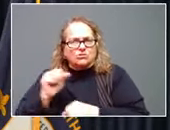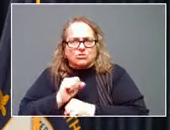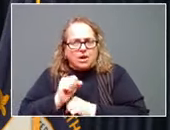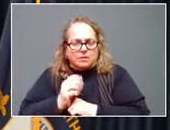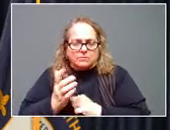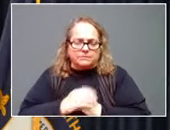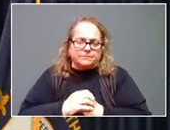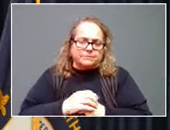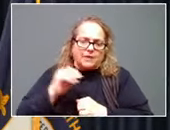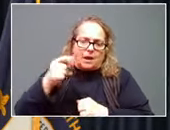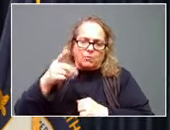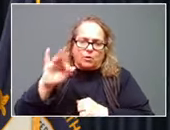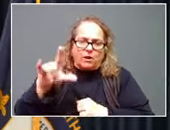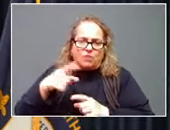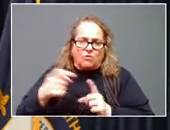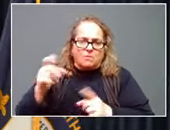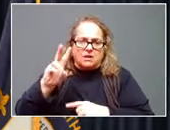from WFPL.